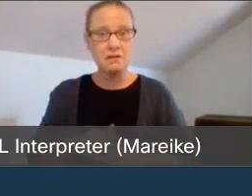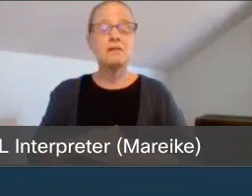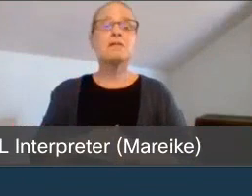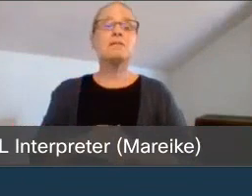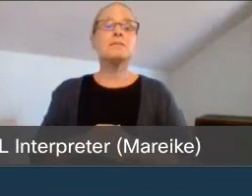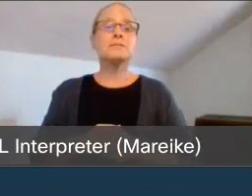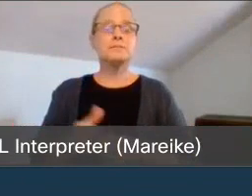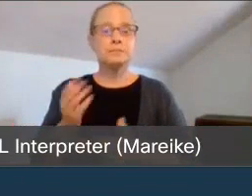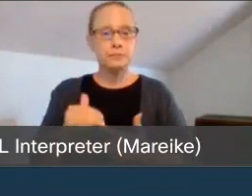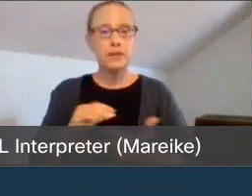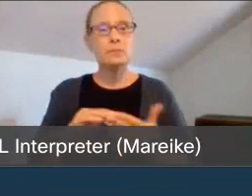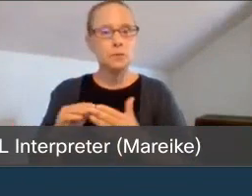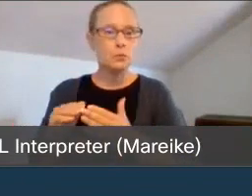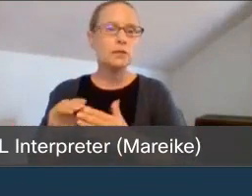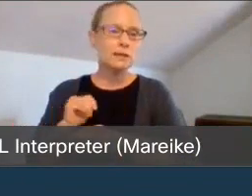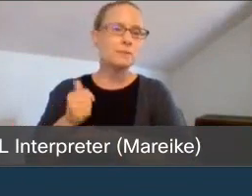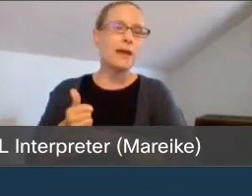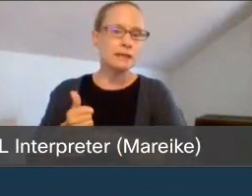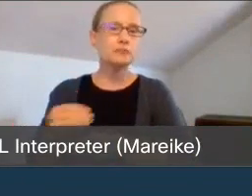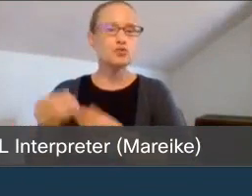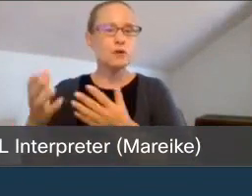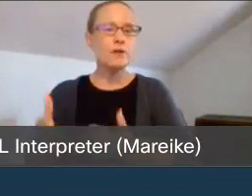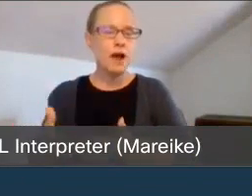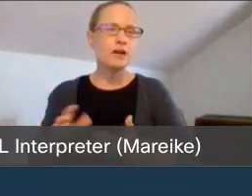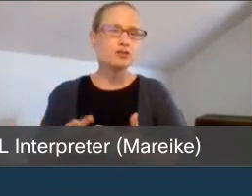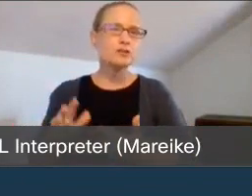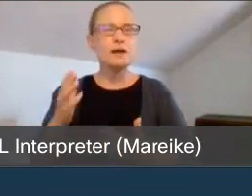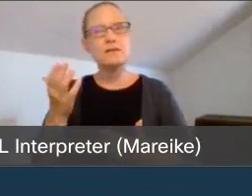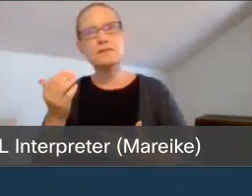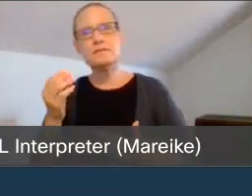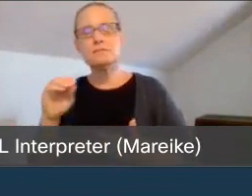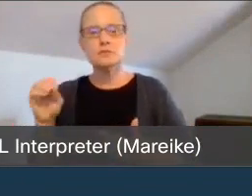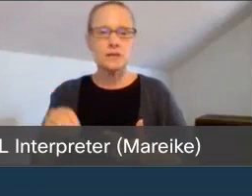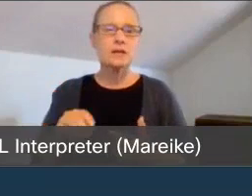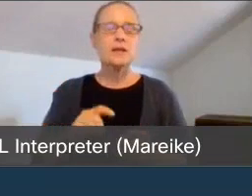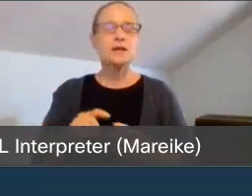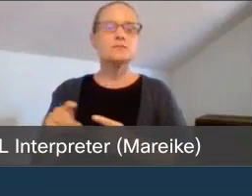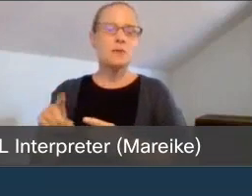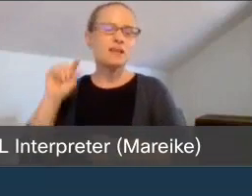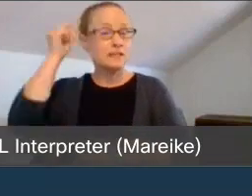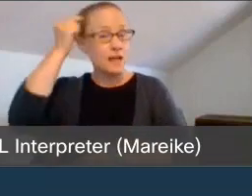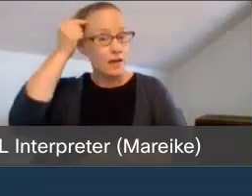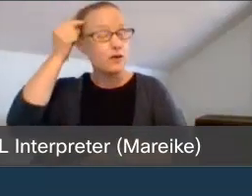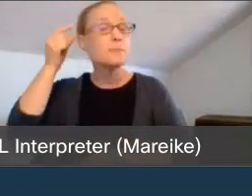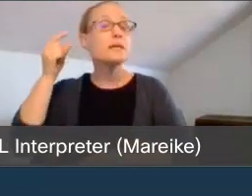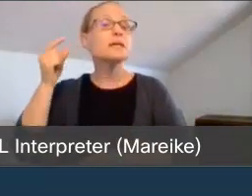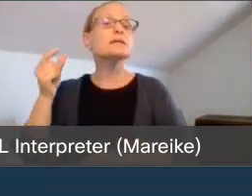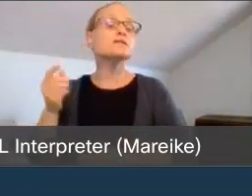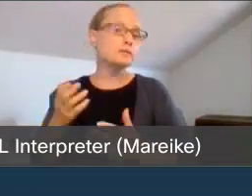with community-based providers in at 15%, as well as government. And